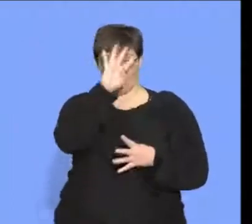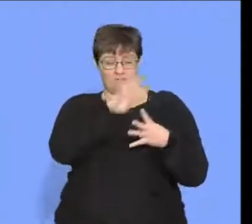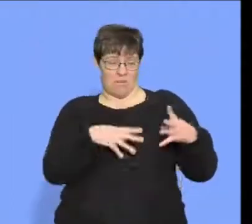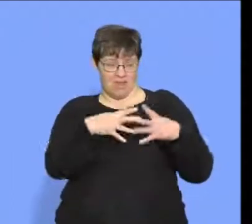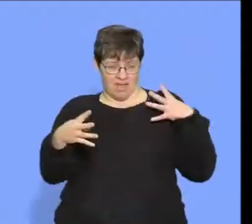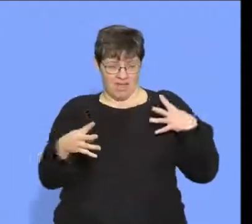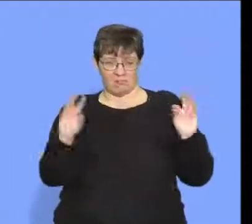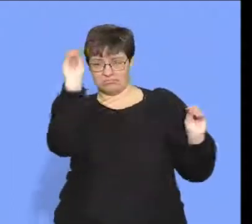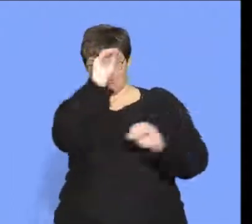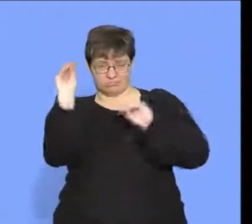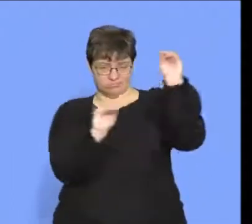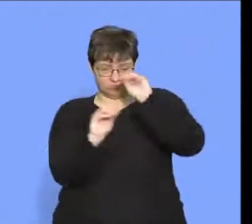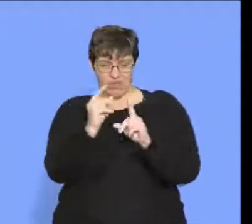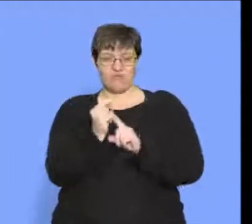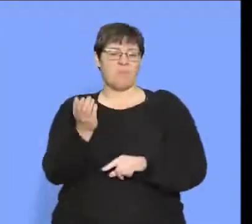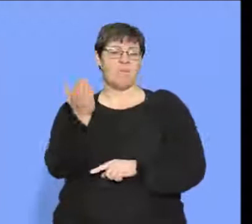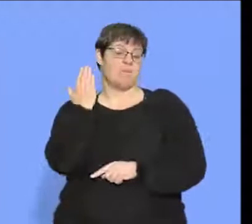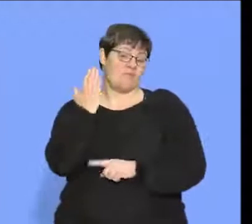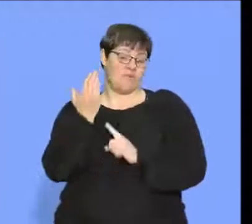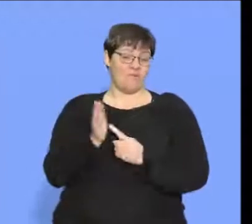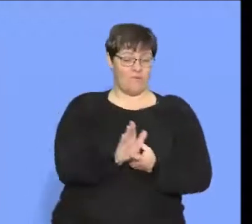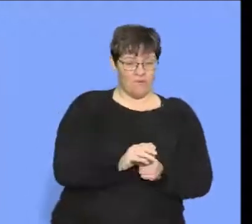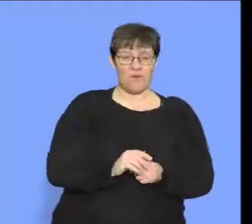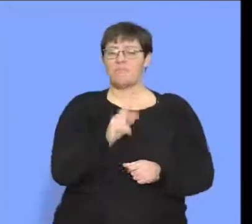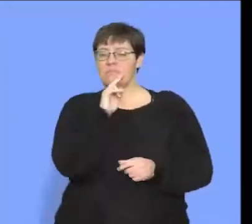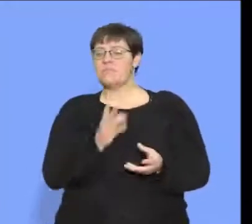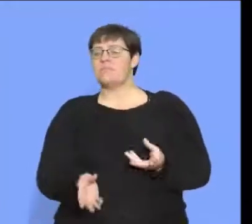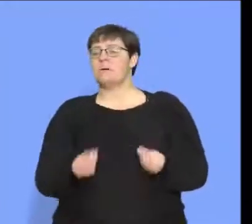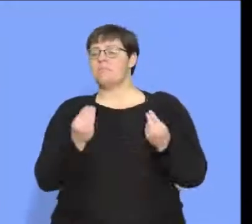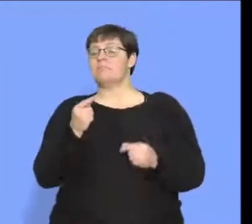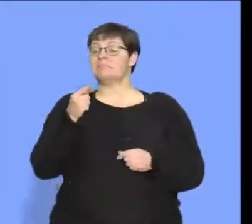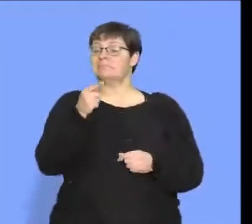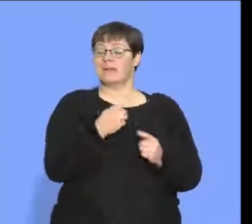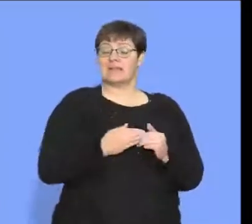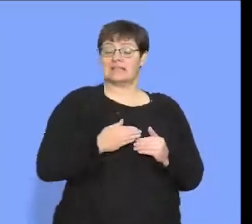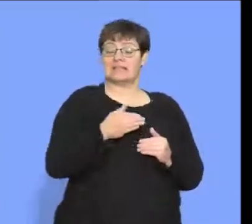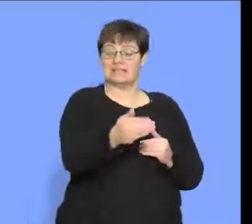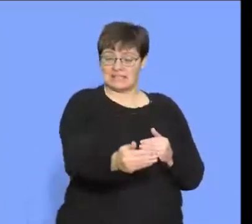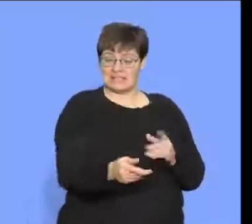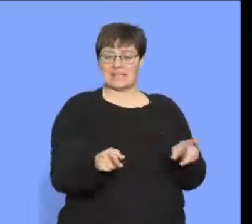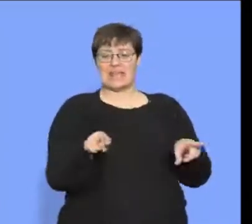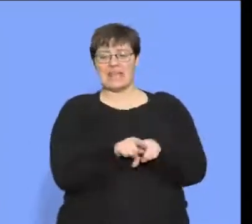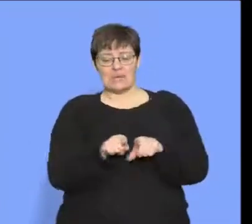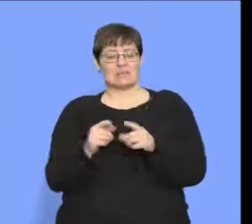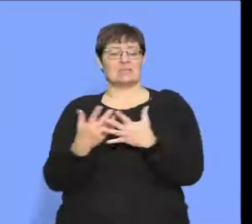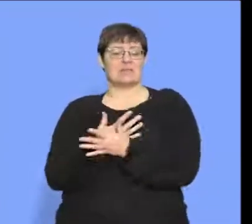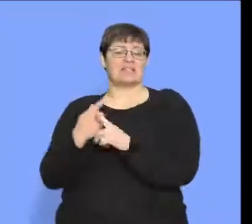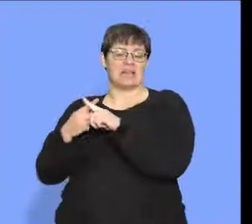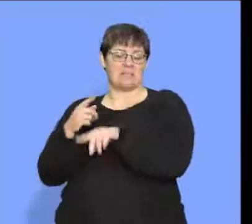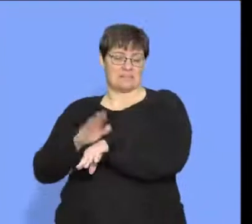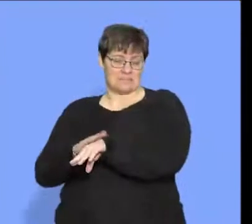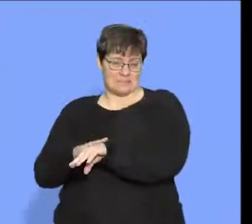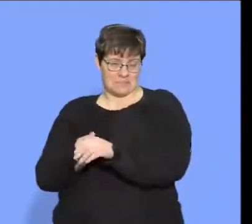our formula, but just rearranged from the previous slide, we can get that distance is equal to